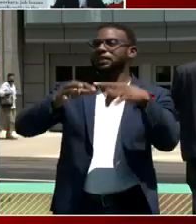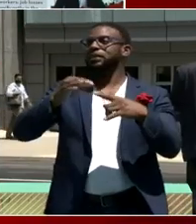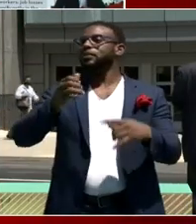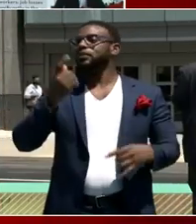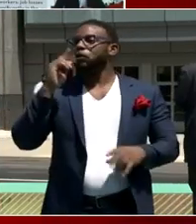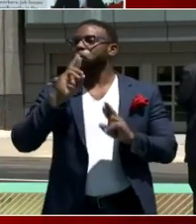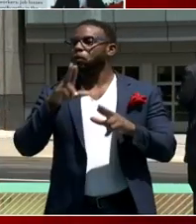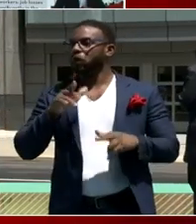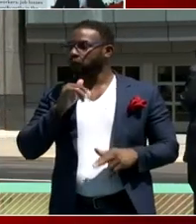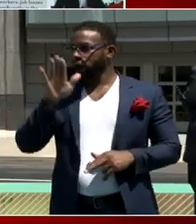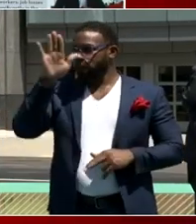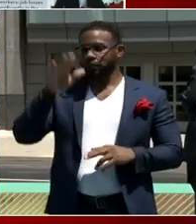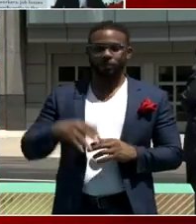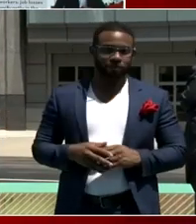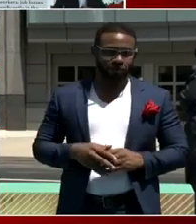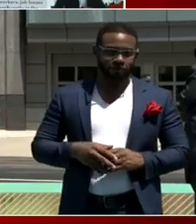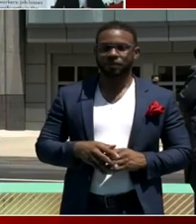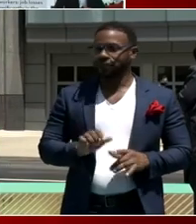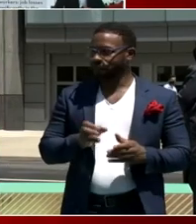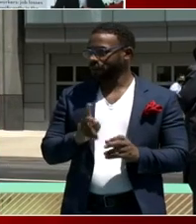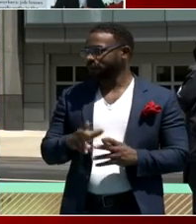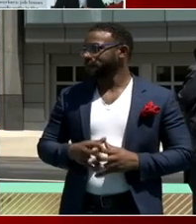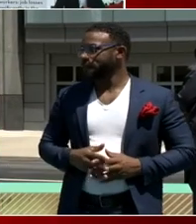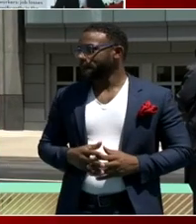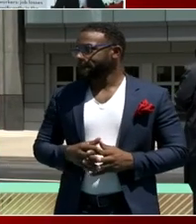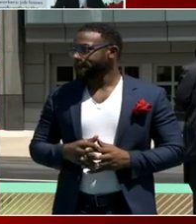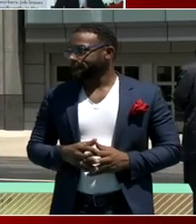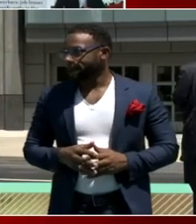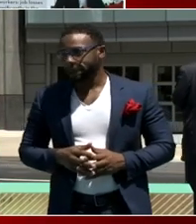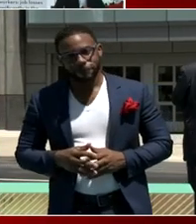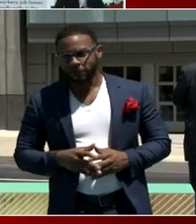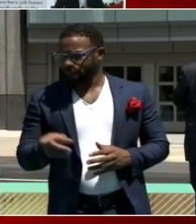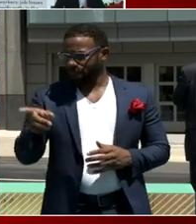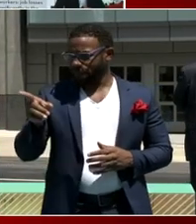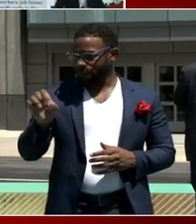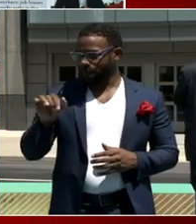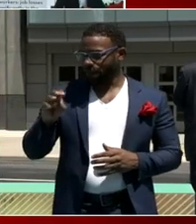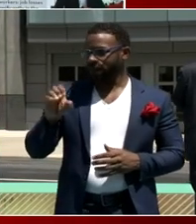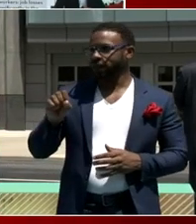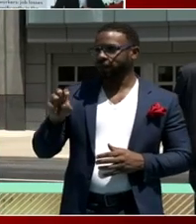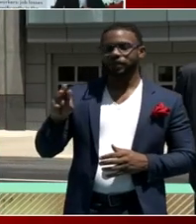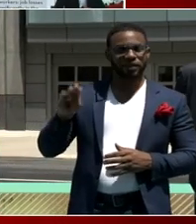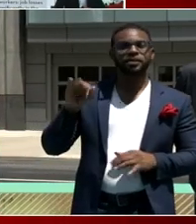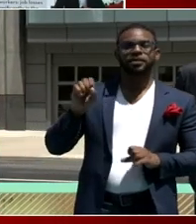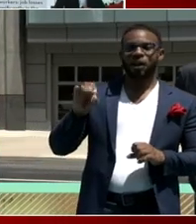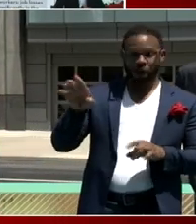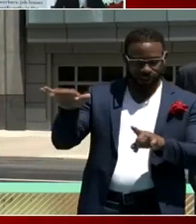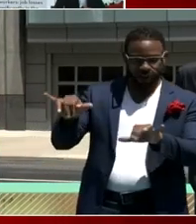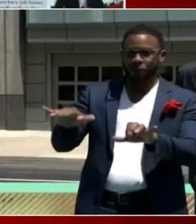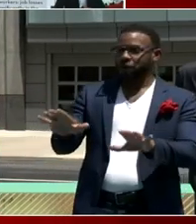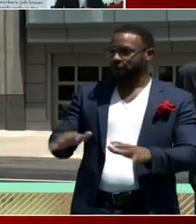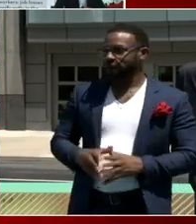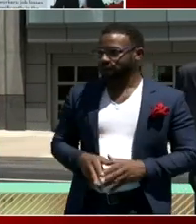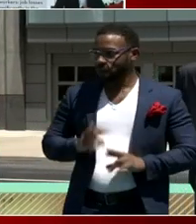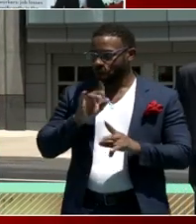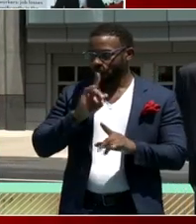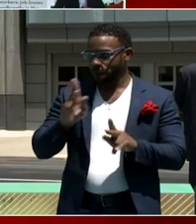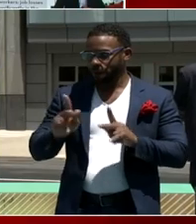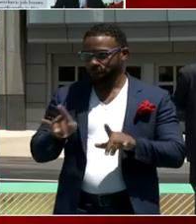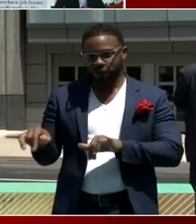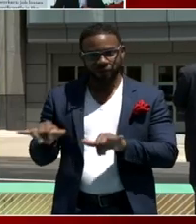for the reporters who didn't raise their hands, but that's okay. Oh, you did. Sam shook his head. Okay, great. They did too. Reporters are people